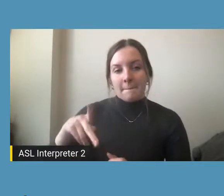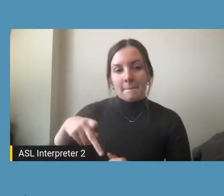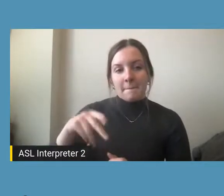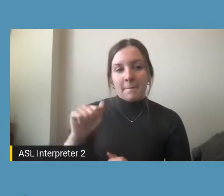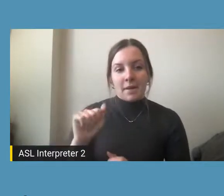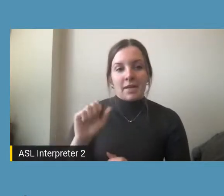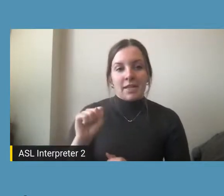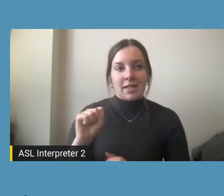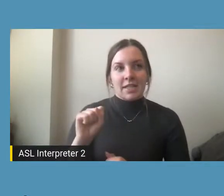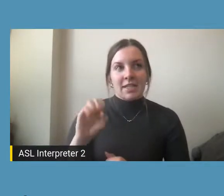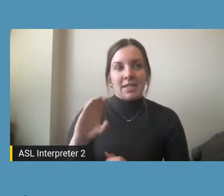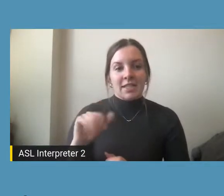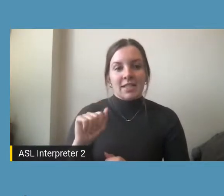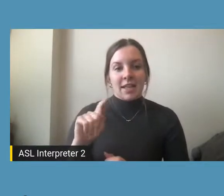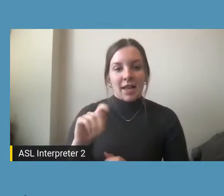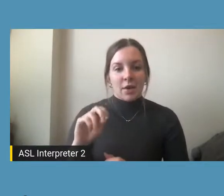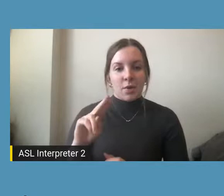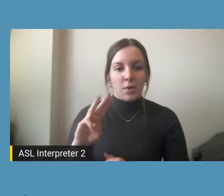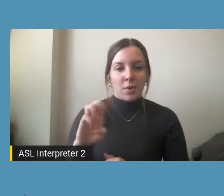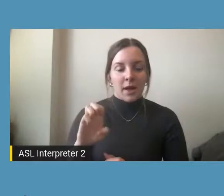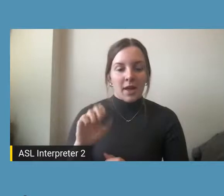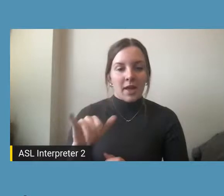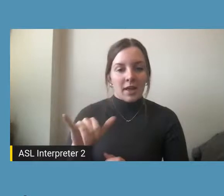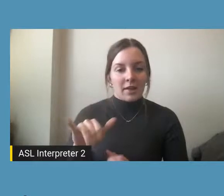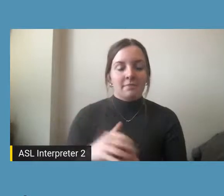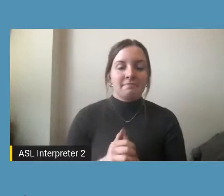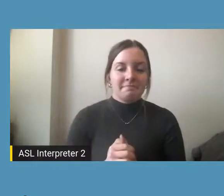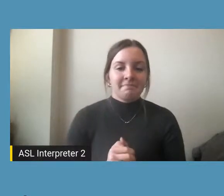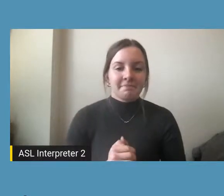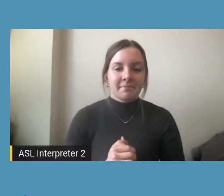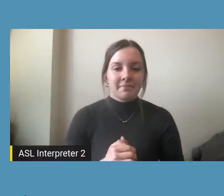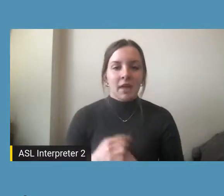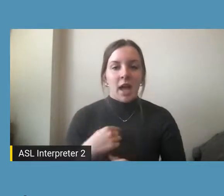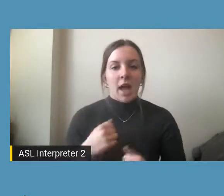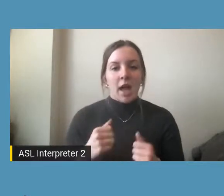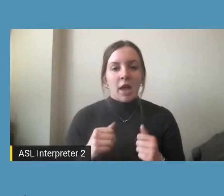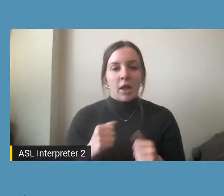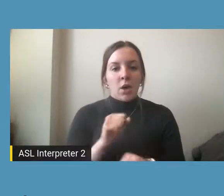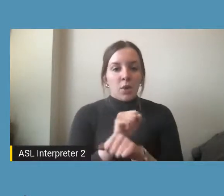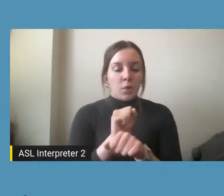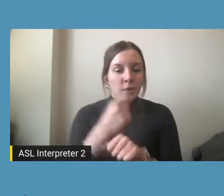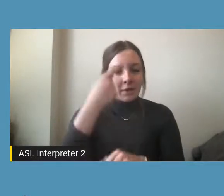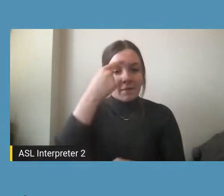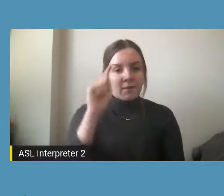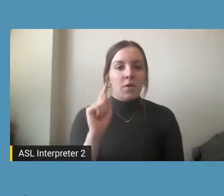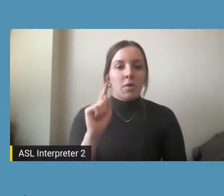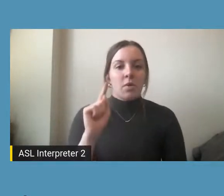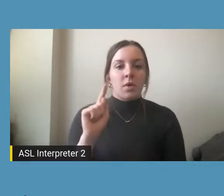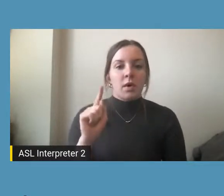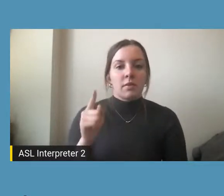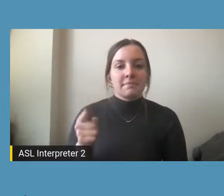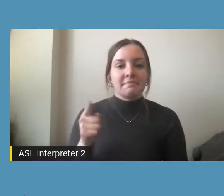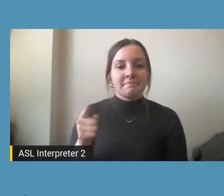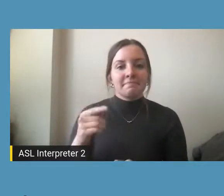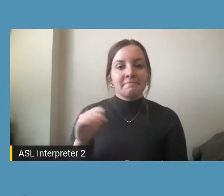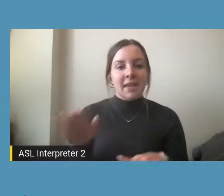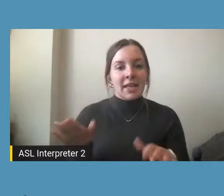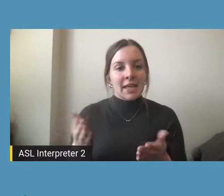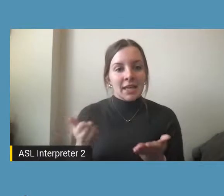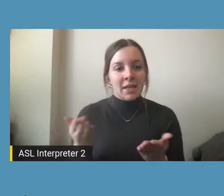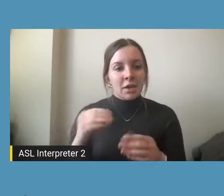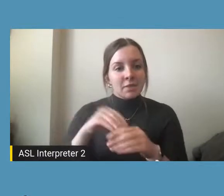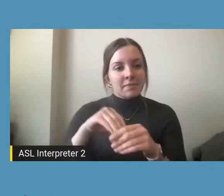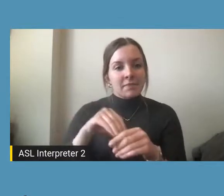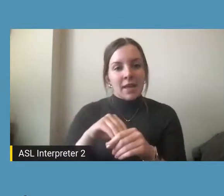Tribe. I do work for Direct Dimensions, and we're here in Baltimore, but we do serve clients all around the world, and we travel